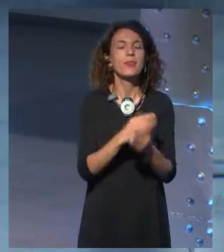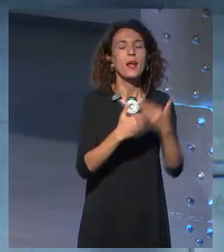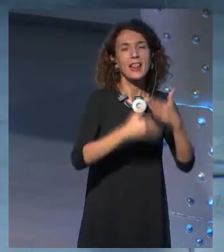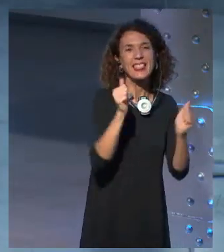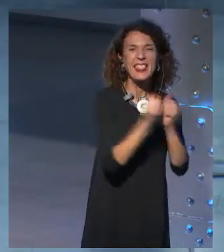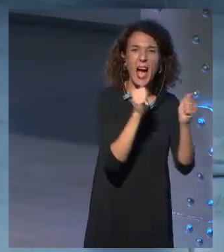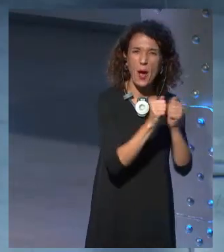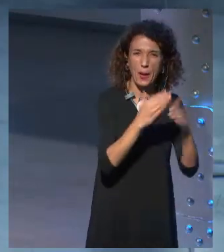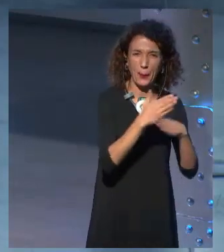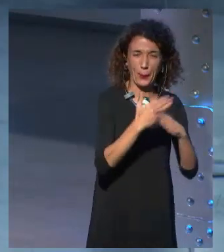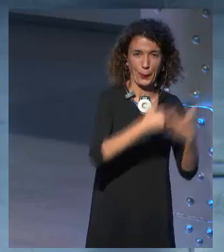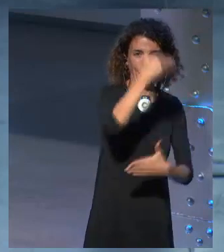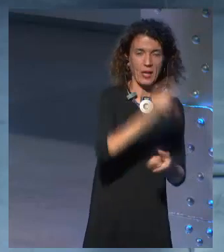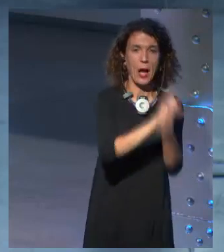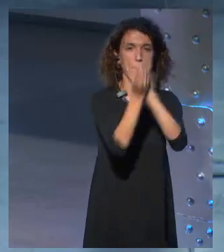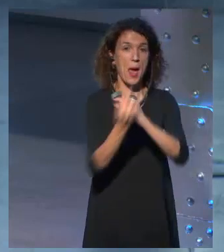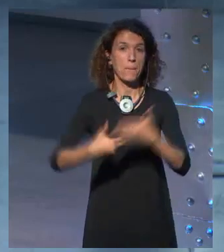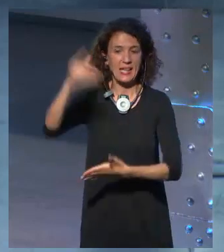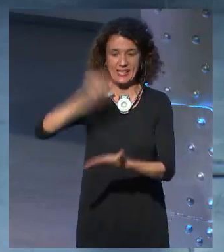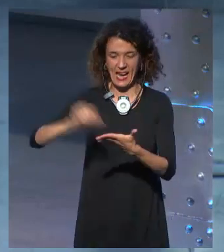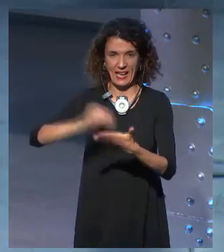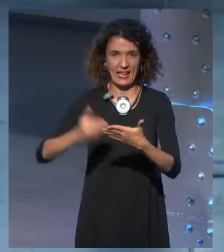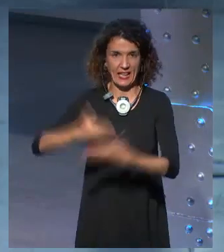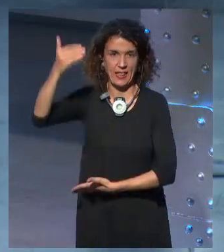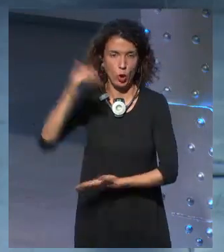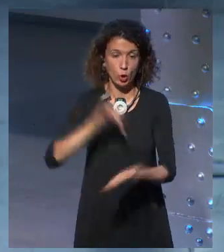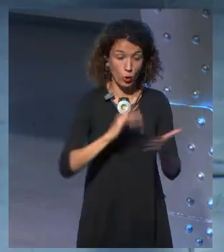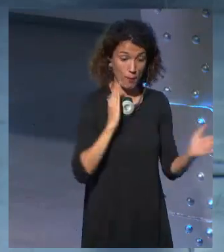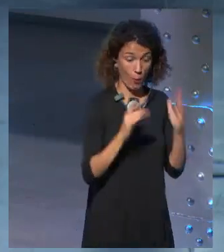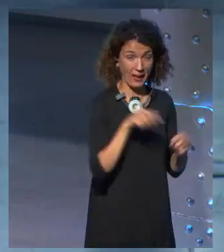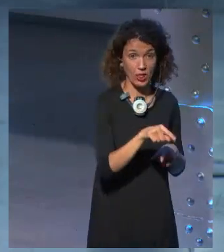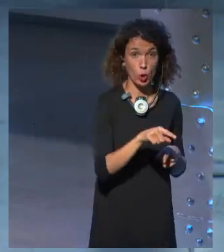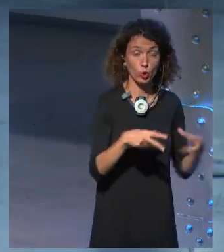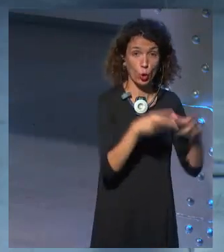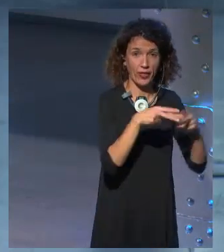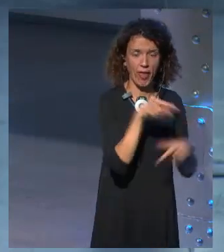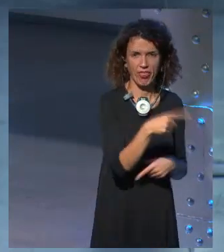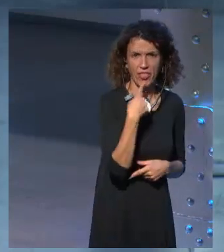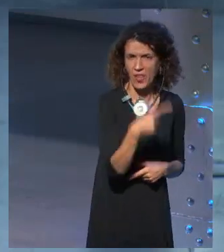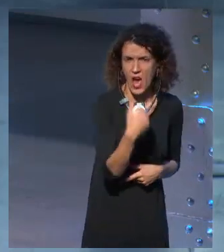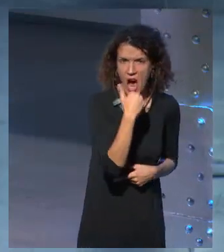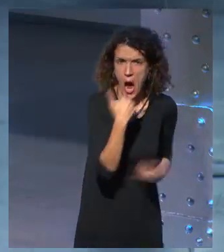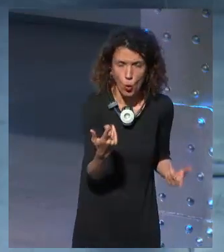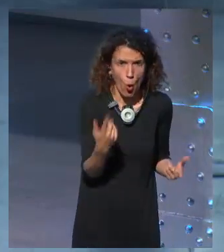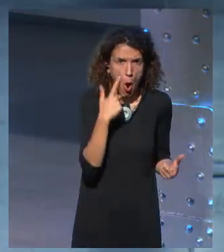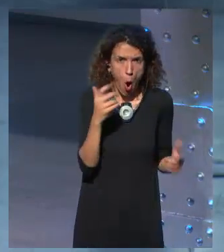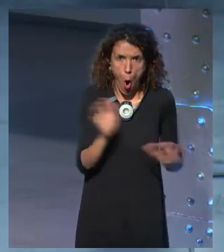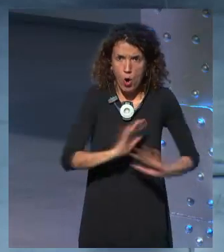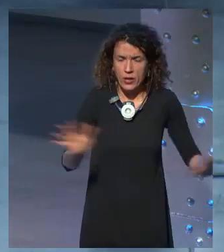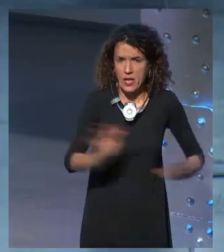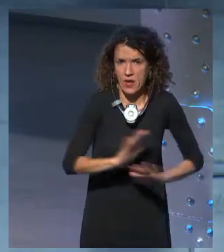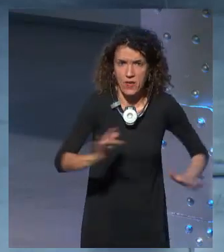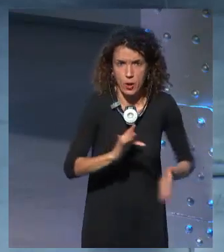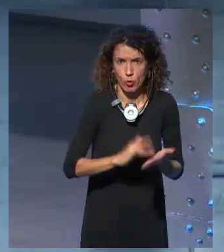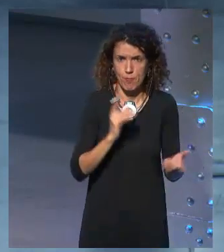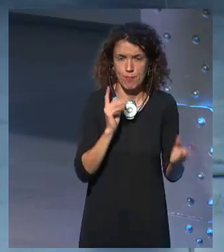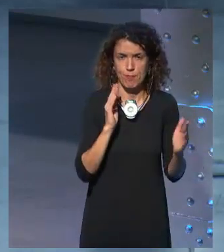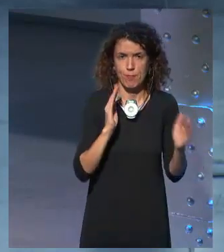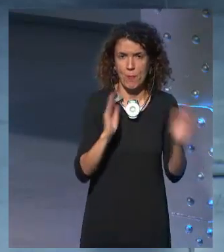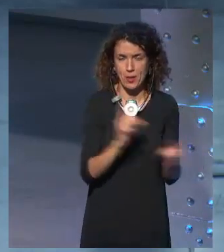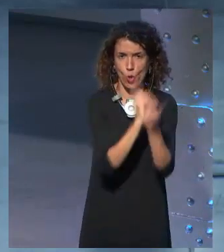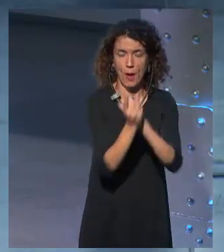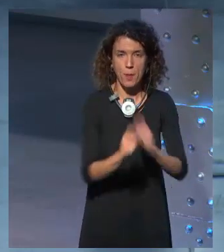actually society in that time thought that was a horrible thing. And we put all the scribes out of business, right? And we were terrified of what was going